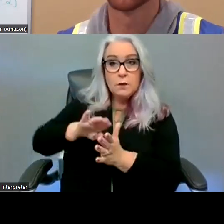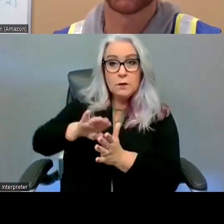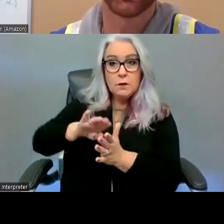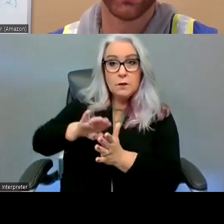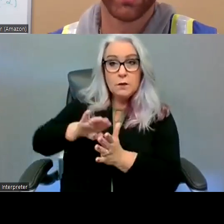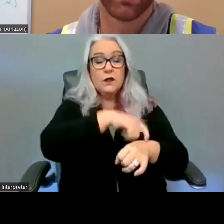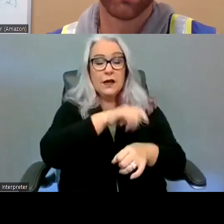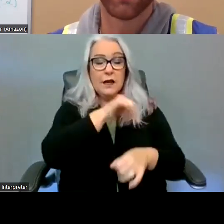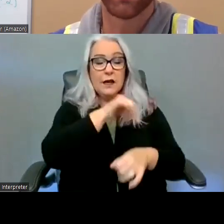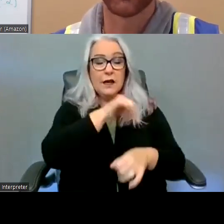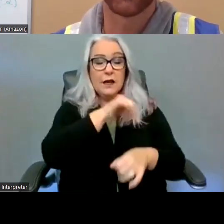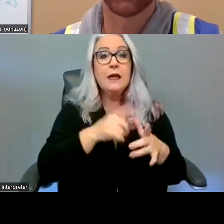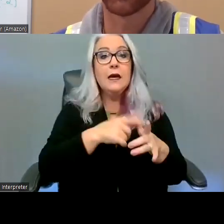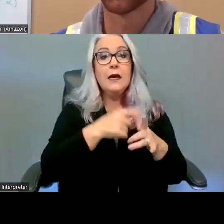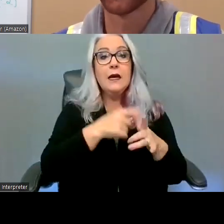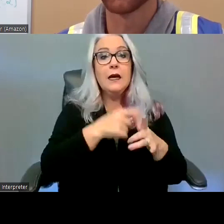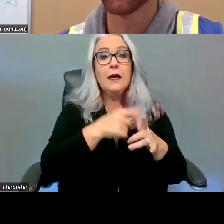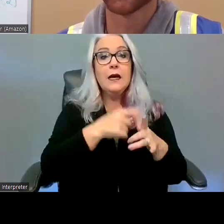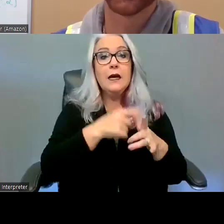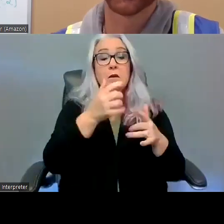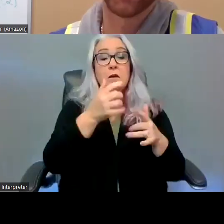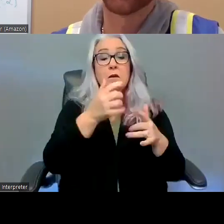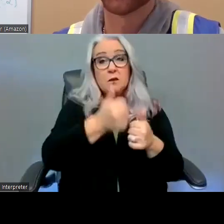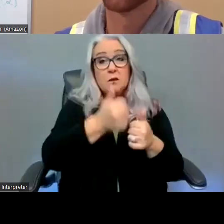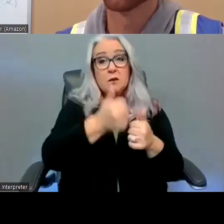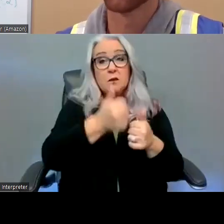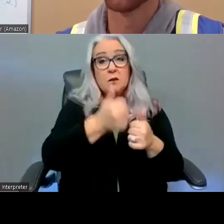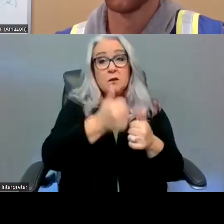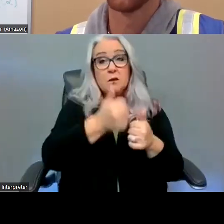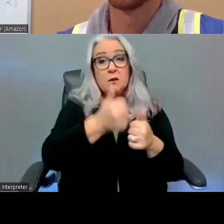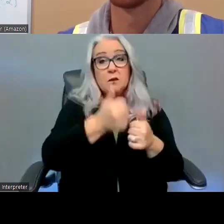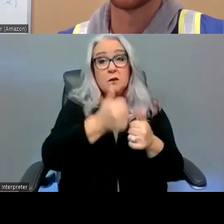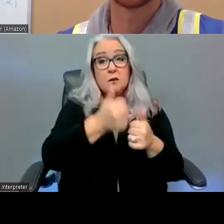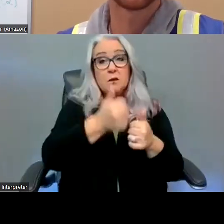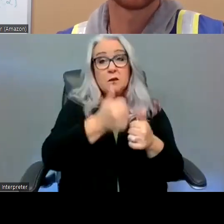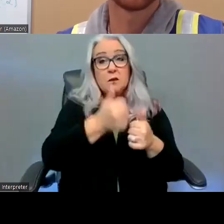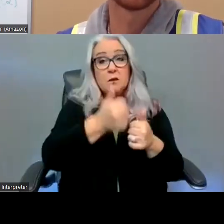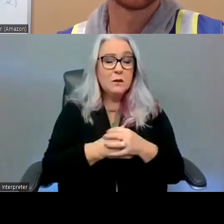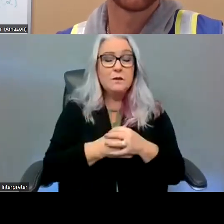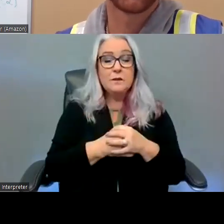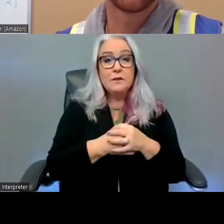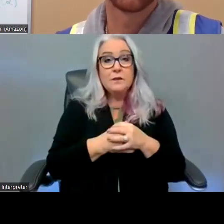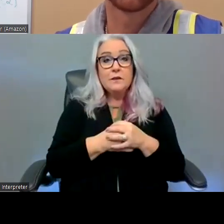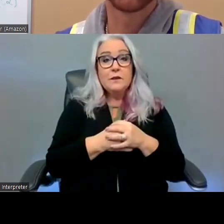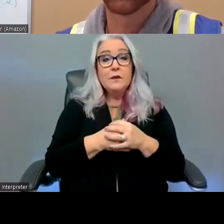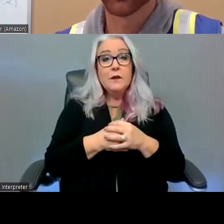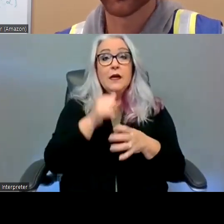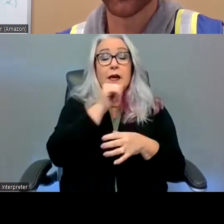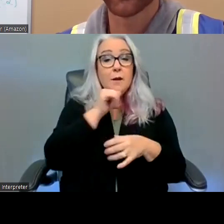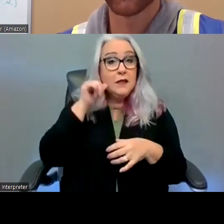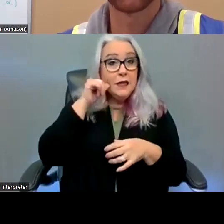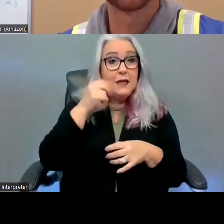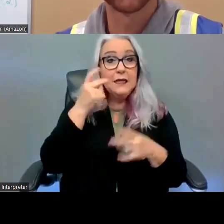a promotion. And then I was able to get into leadership and management too. So Amazon sees a 2-year